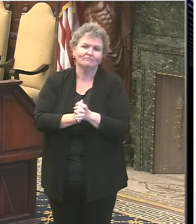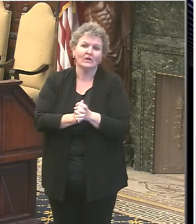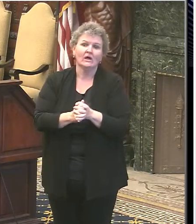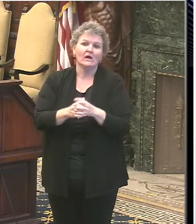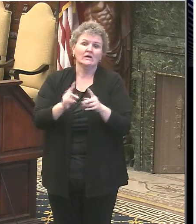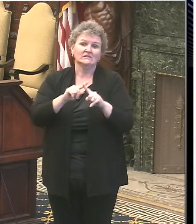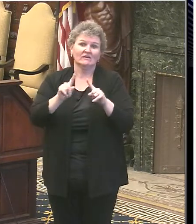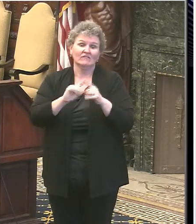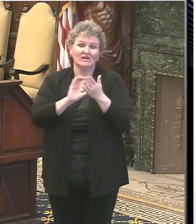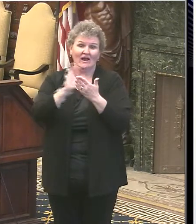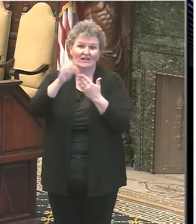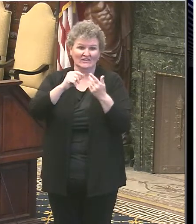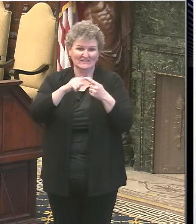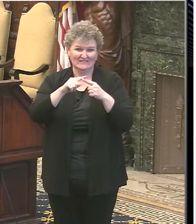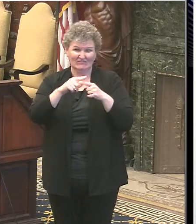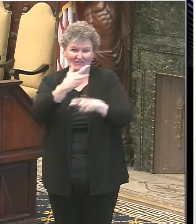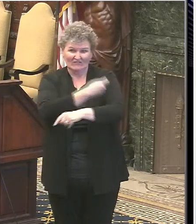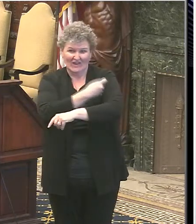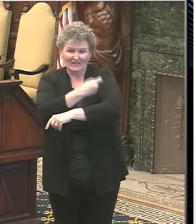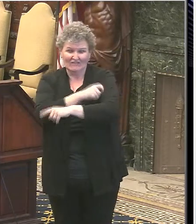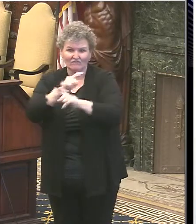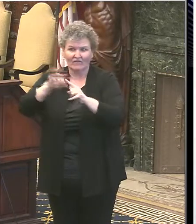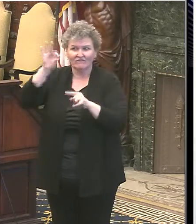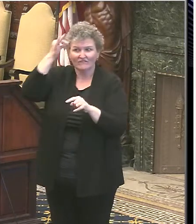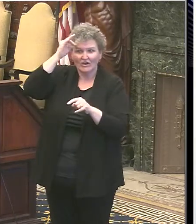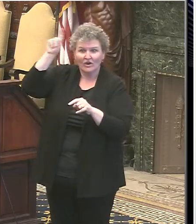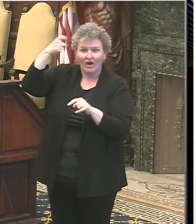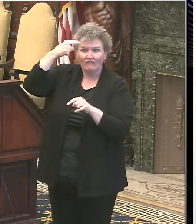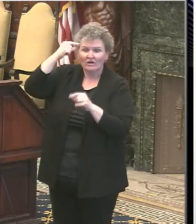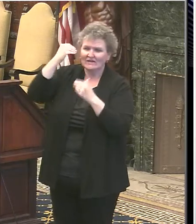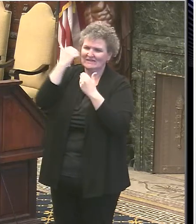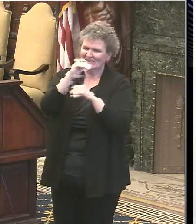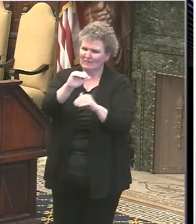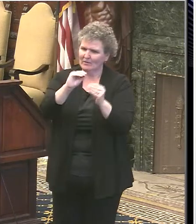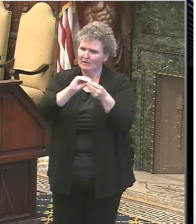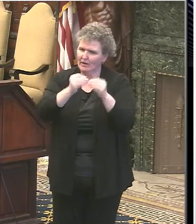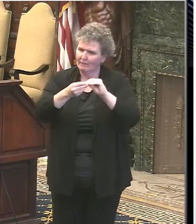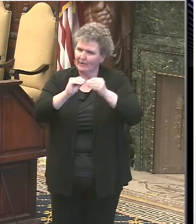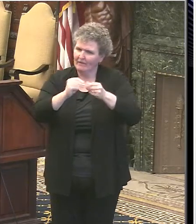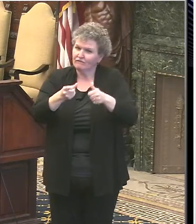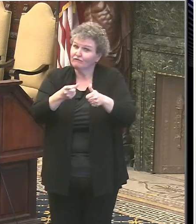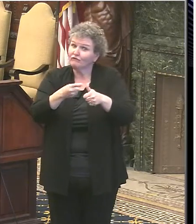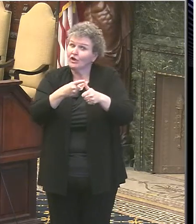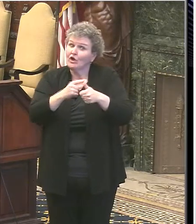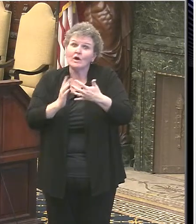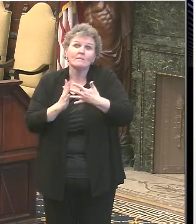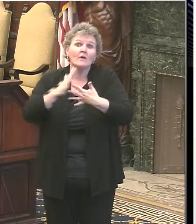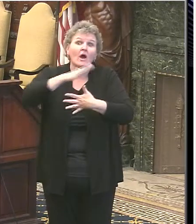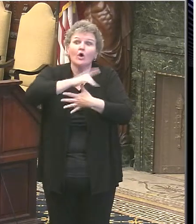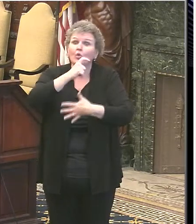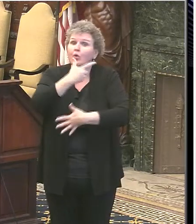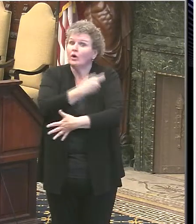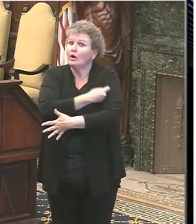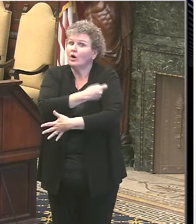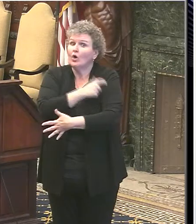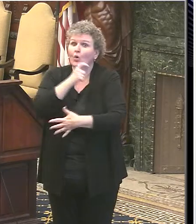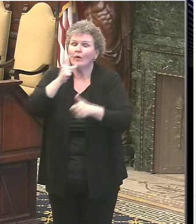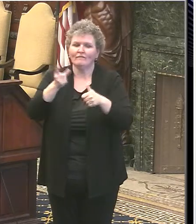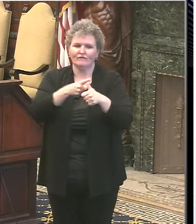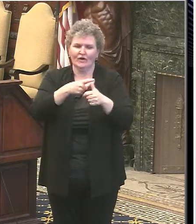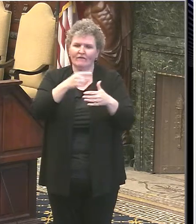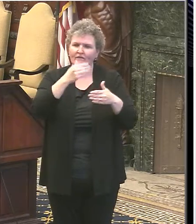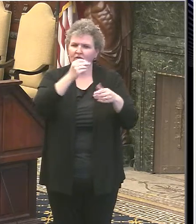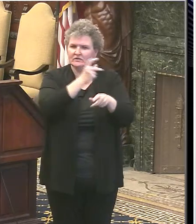vaccine from the federal government will give us a limited number of doses. And our first top priority group will be healthcare workers who